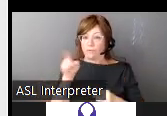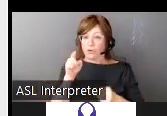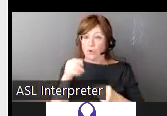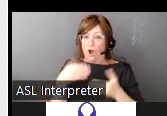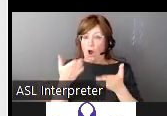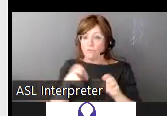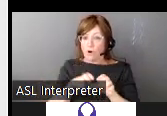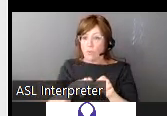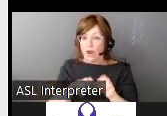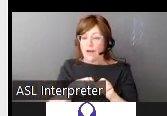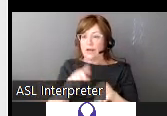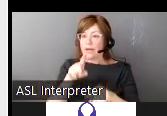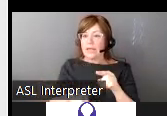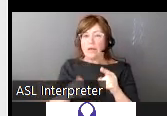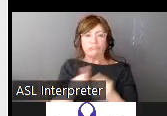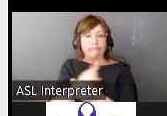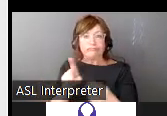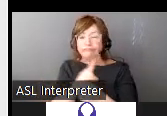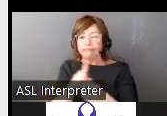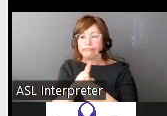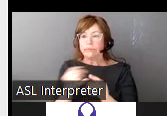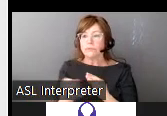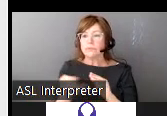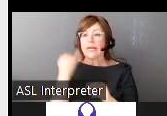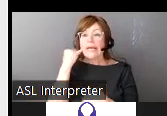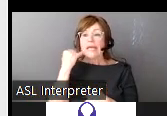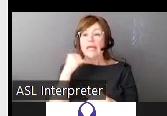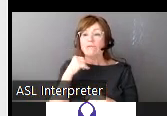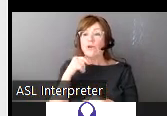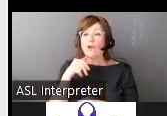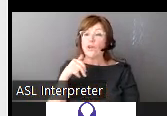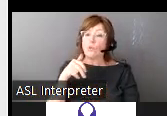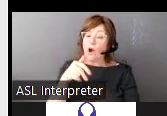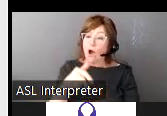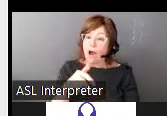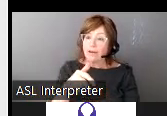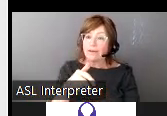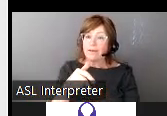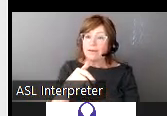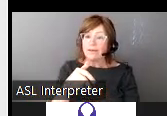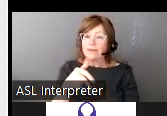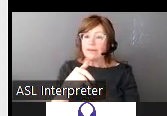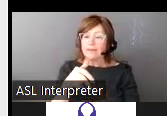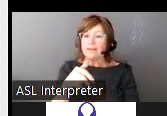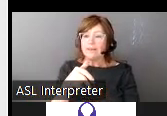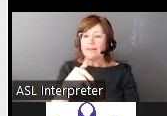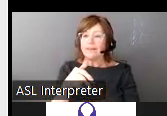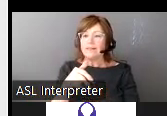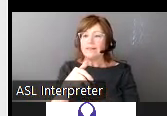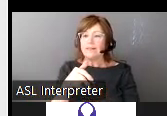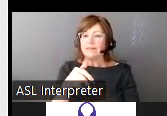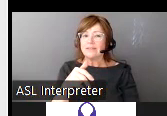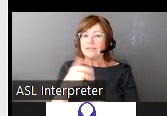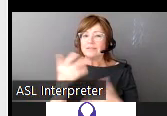walk on the street in the rural side of Canada, even if you have a machine gun, you're not going to hurt anybody with it. You just sit at home the